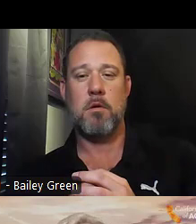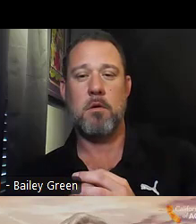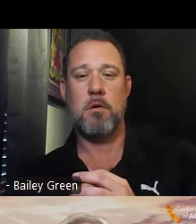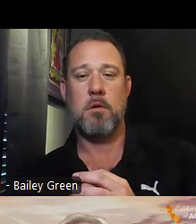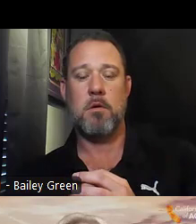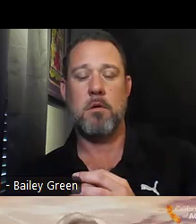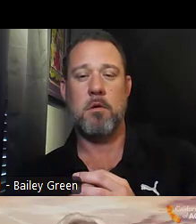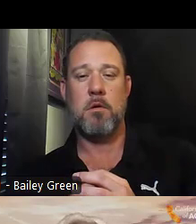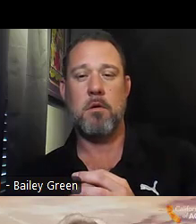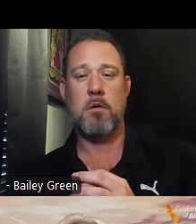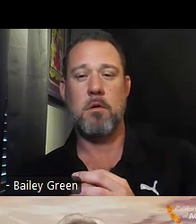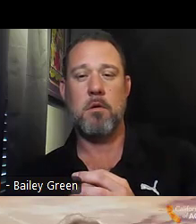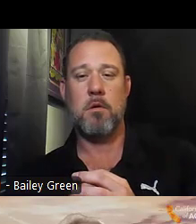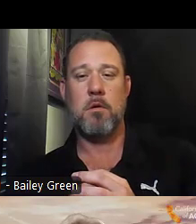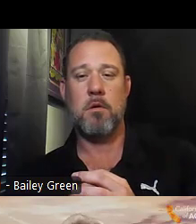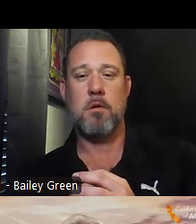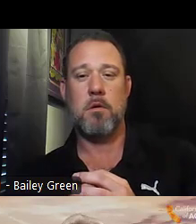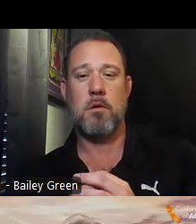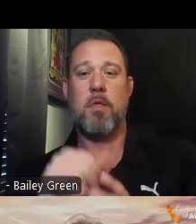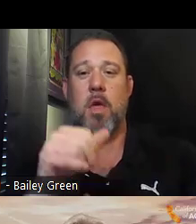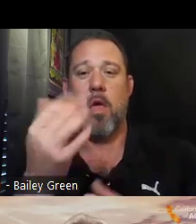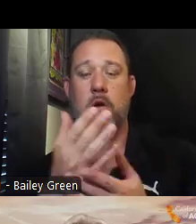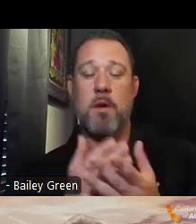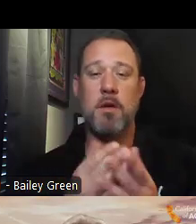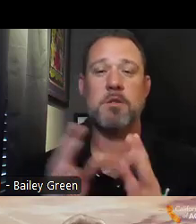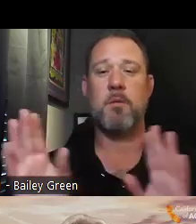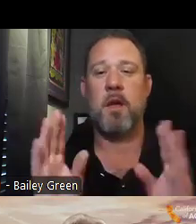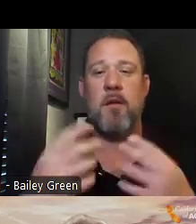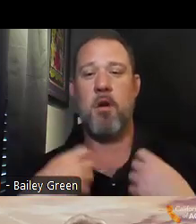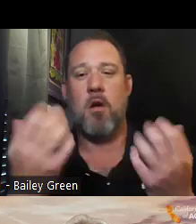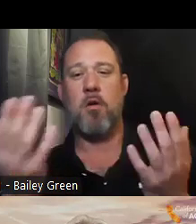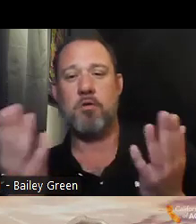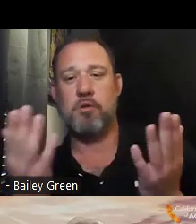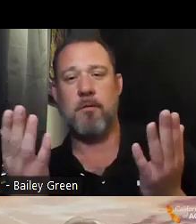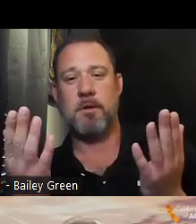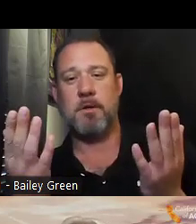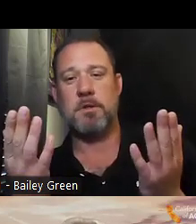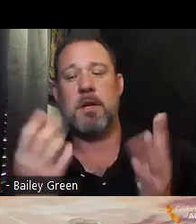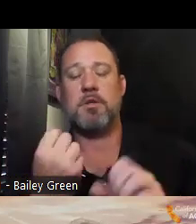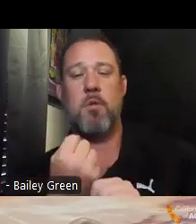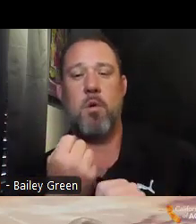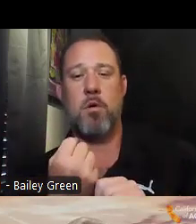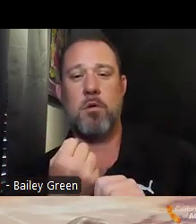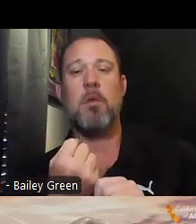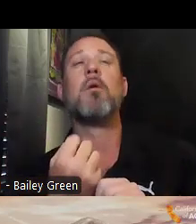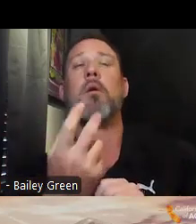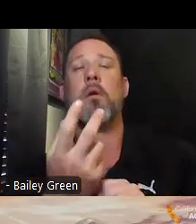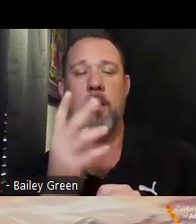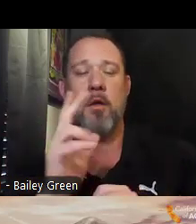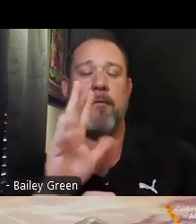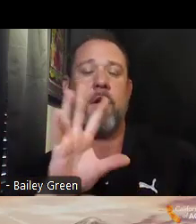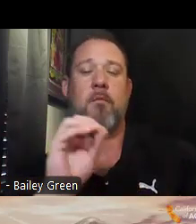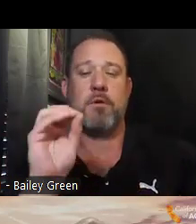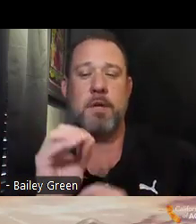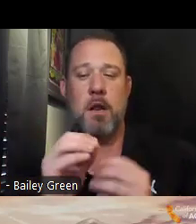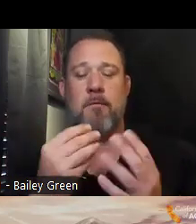The other piece to the funding is the behavioral health services and supports, which 35% of